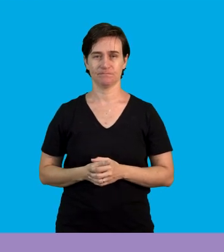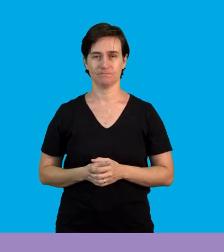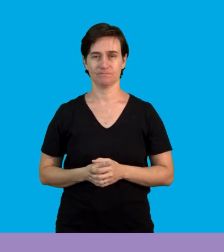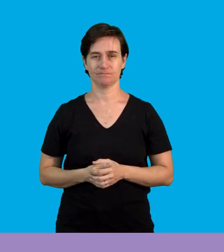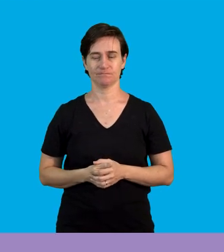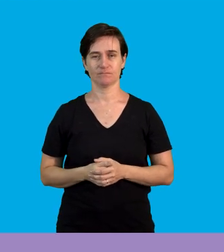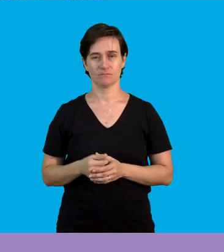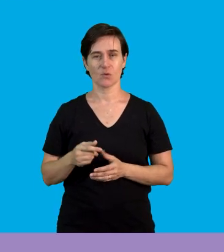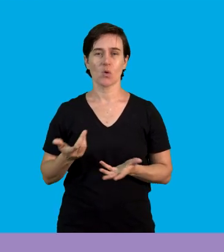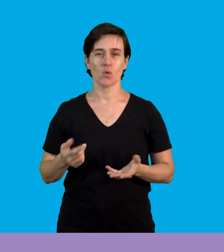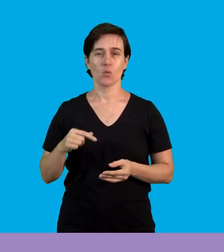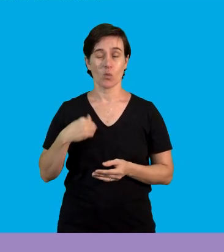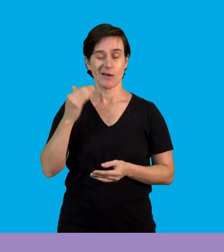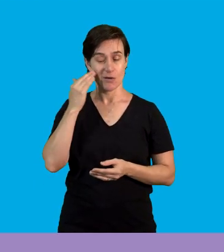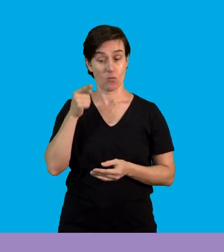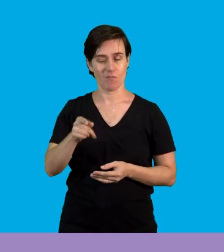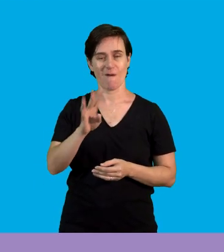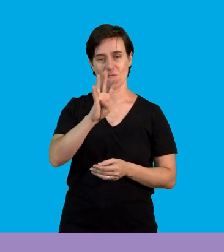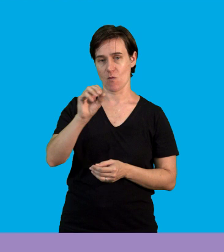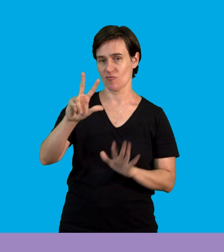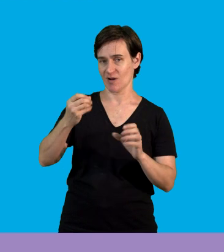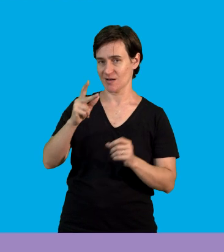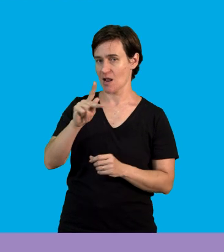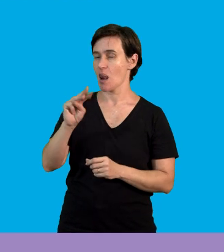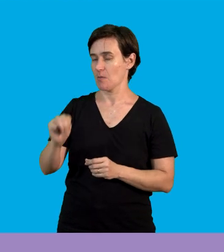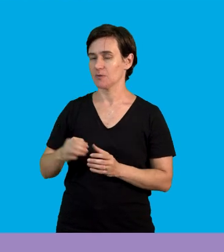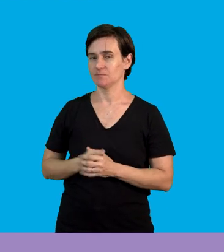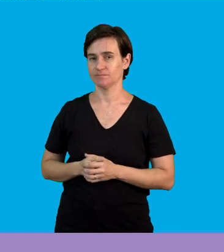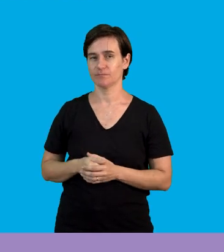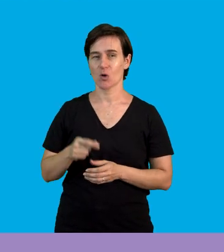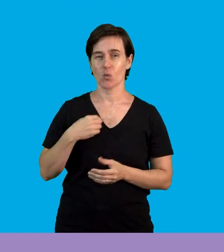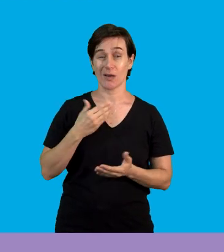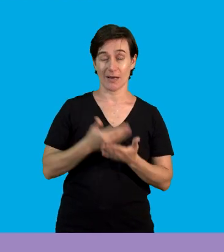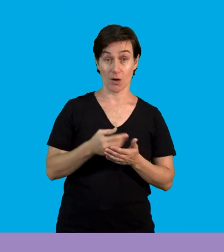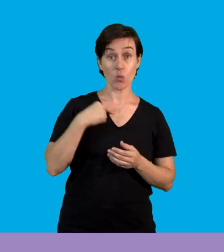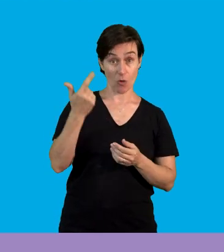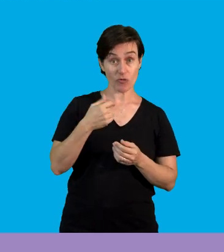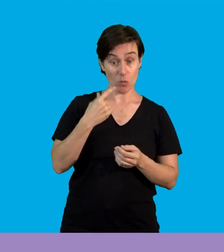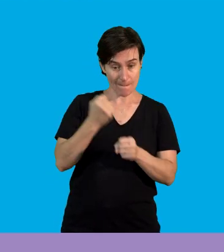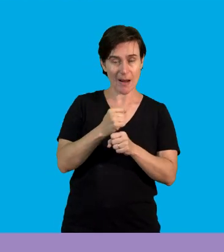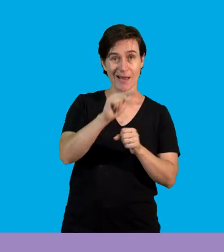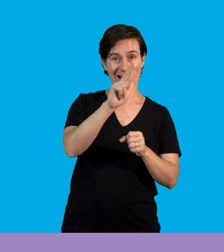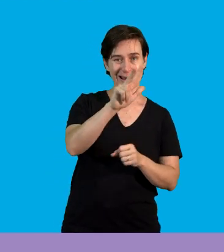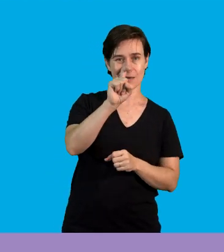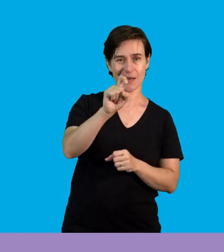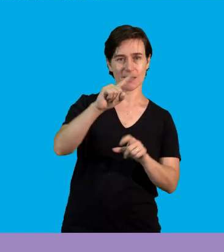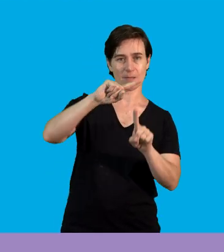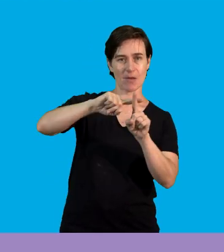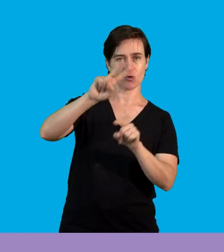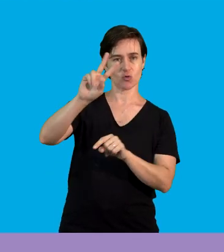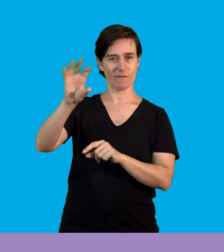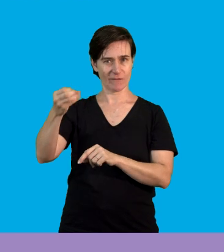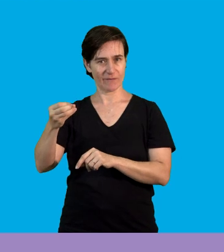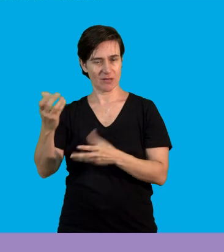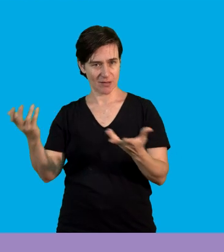that variable is then represented by 480. So we write the expression that we have, which is